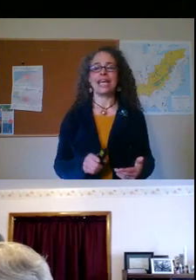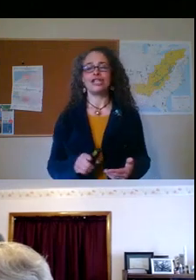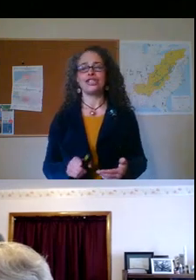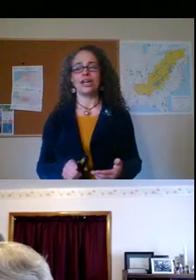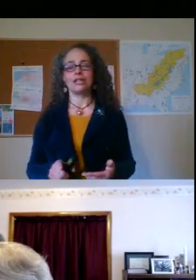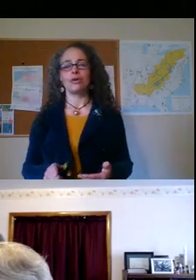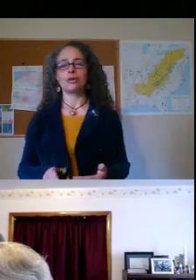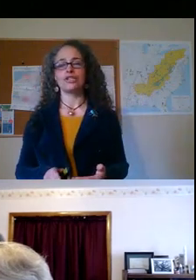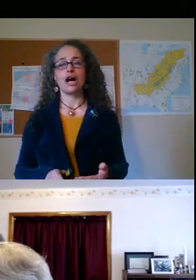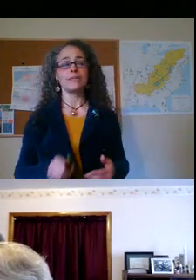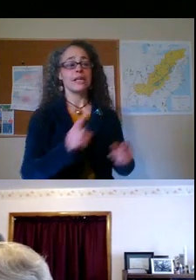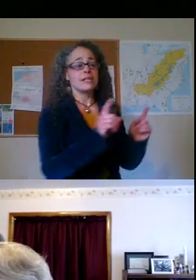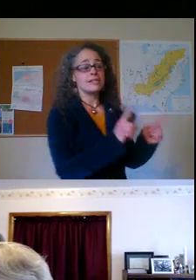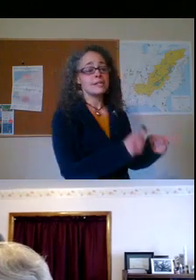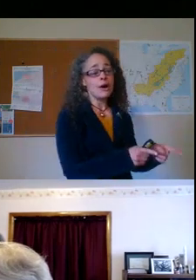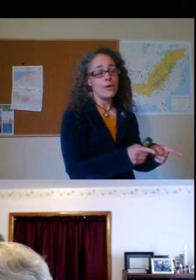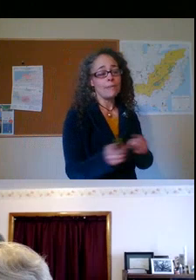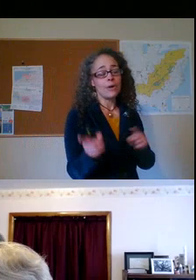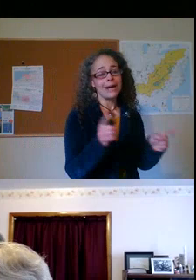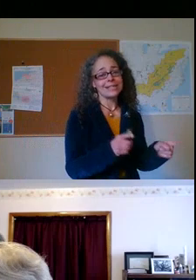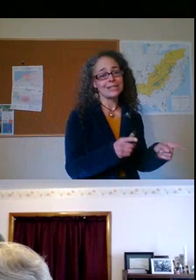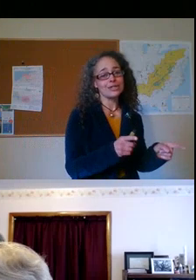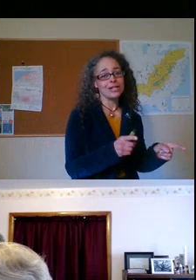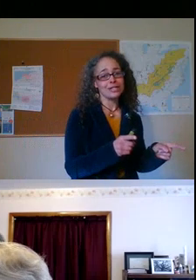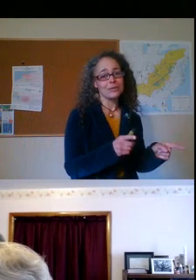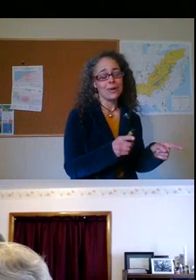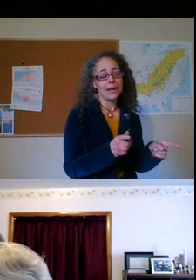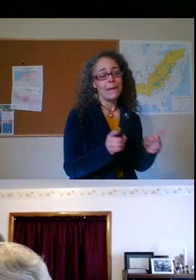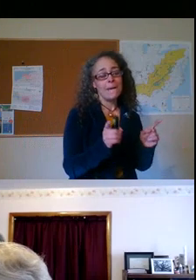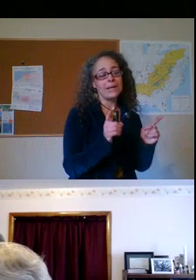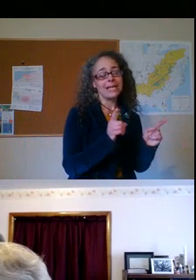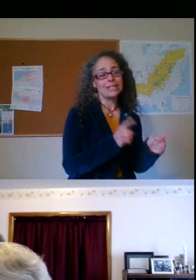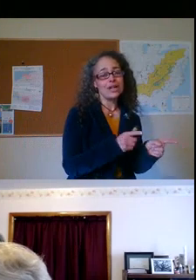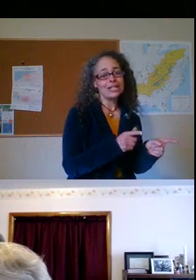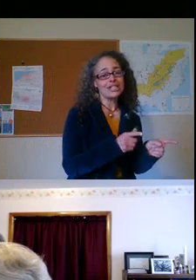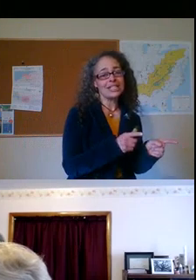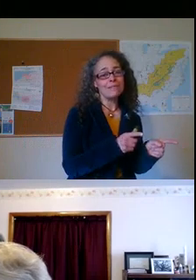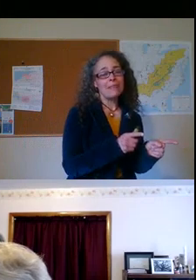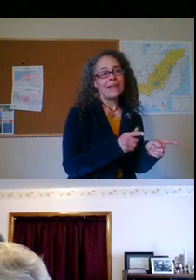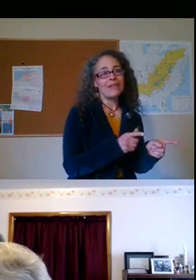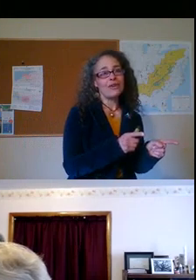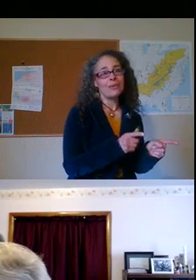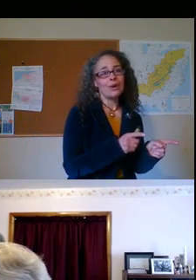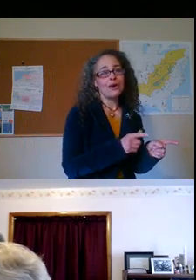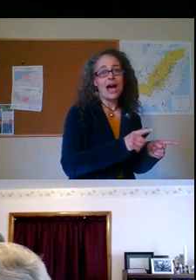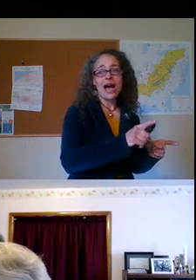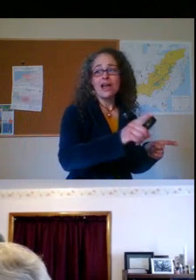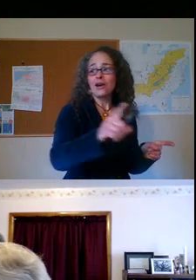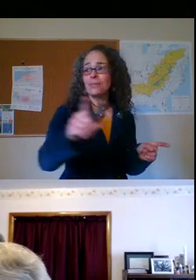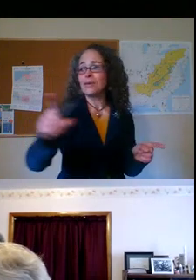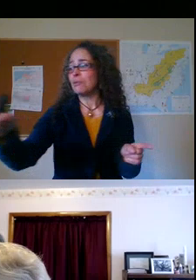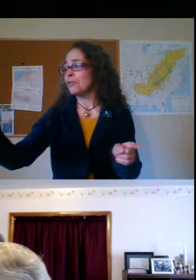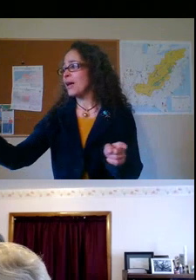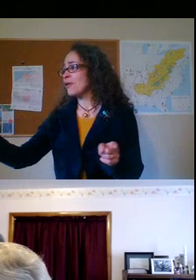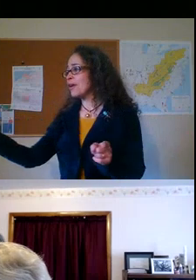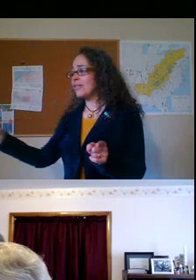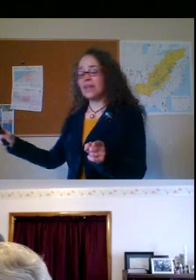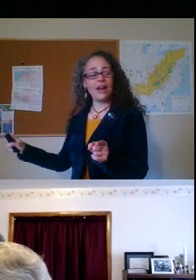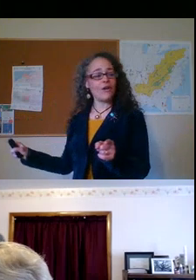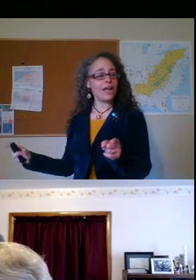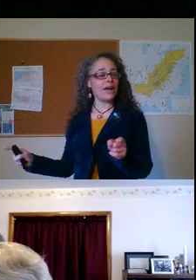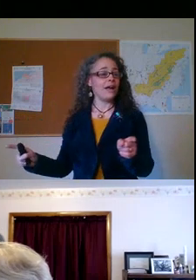demonstratively retain local jobs. So I'm going back to construction real quick, but construction, if you were going to hire people